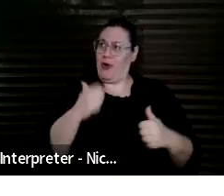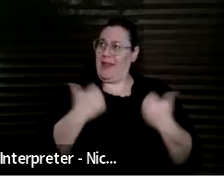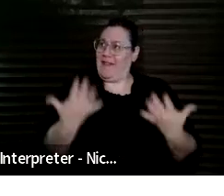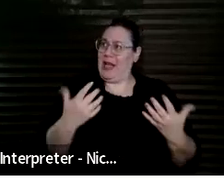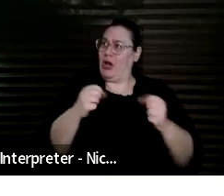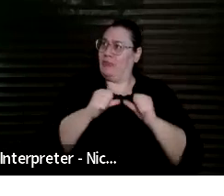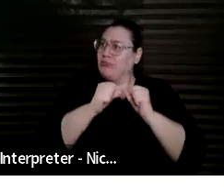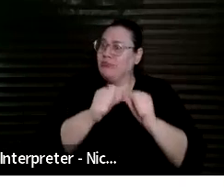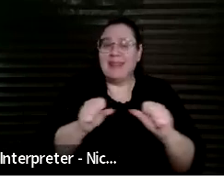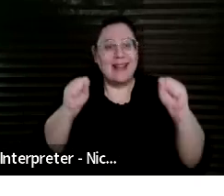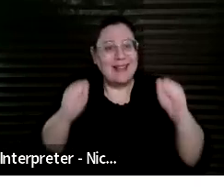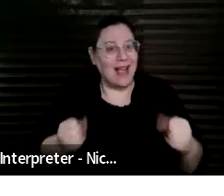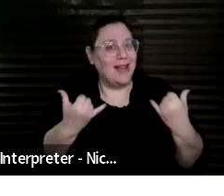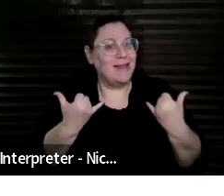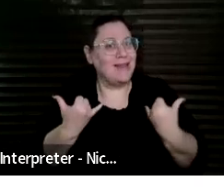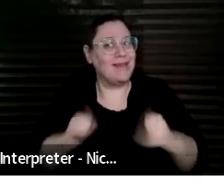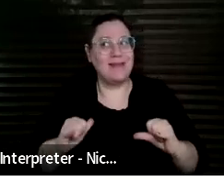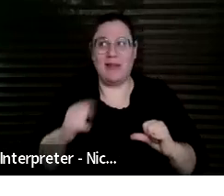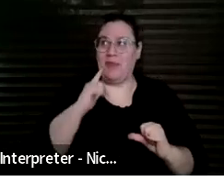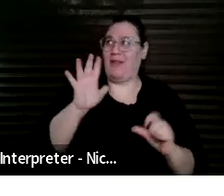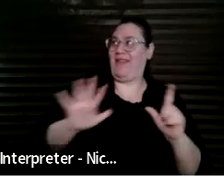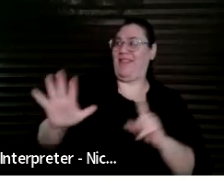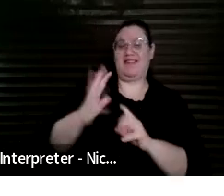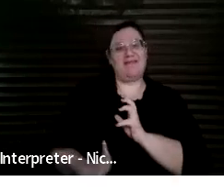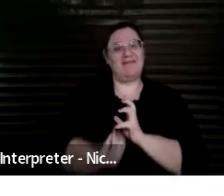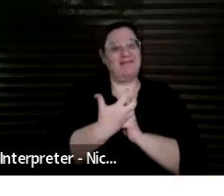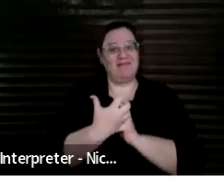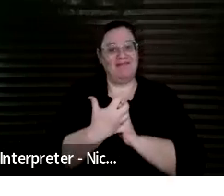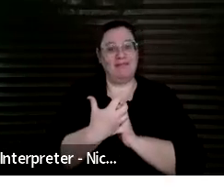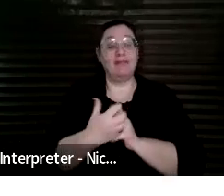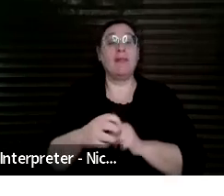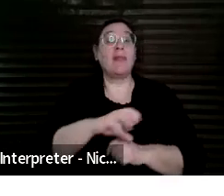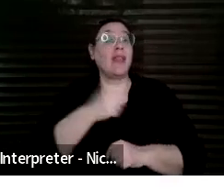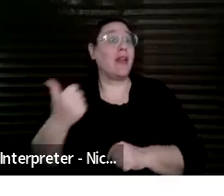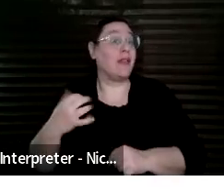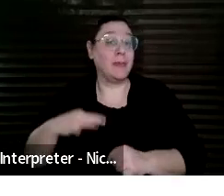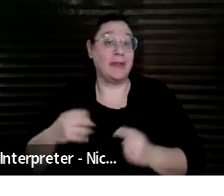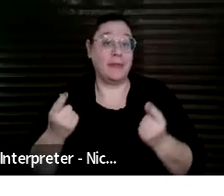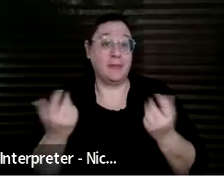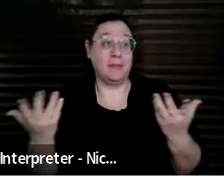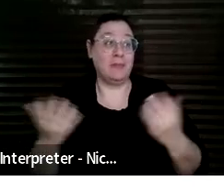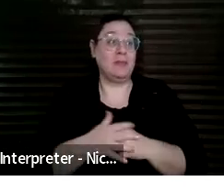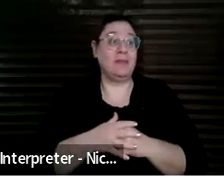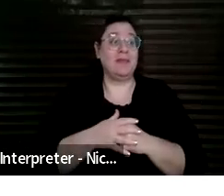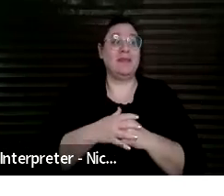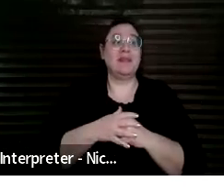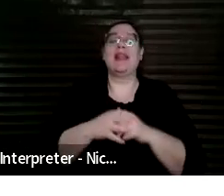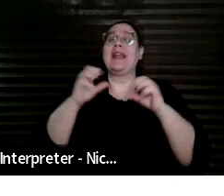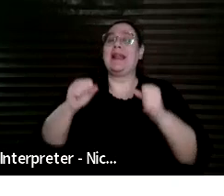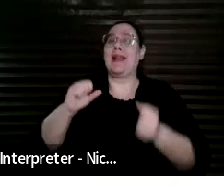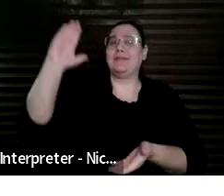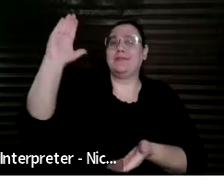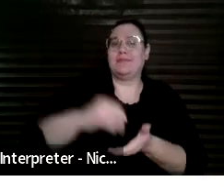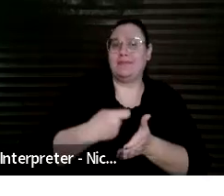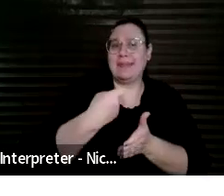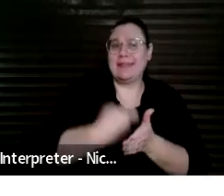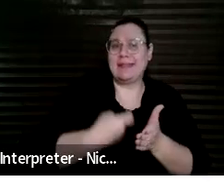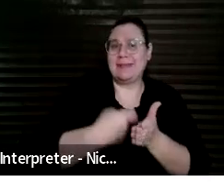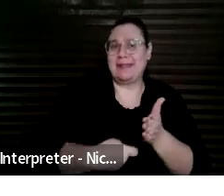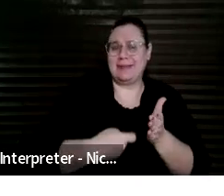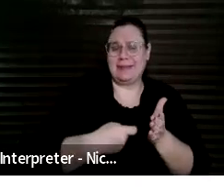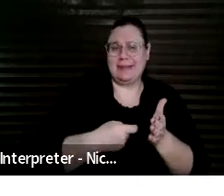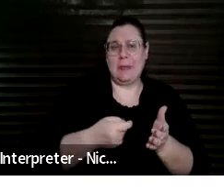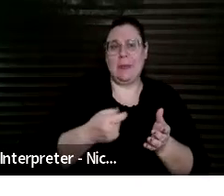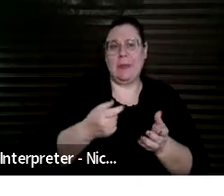Another benefit is that they have the potential to reduce expenses associated with home care and